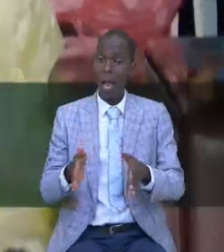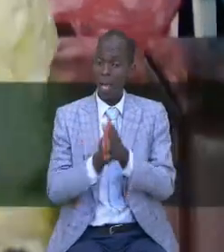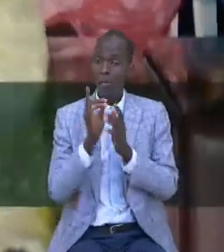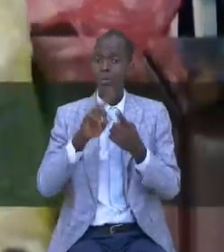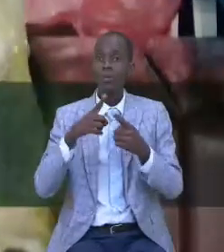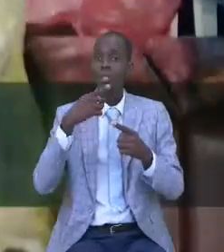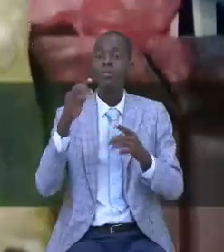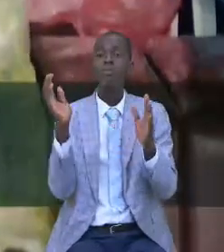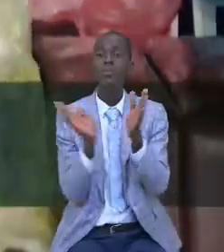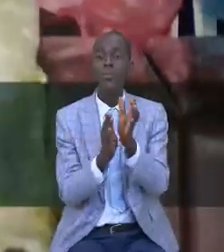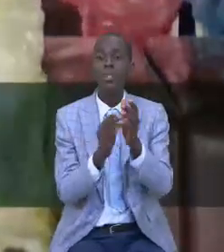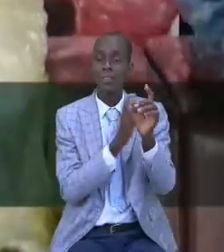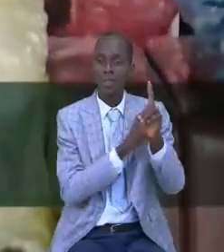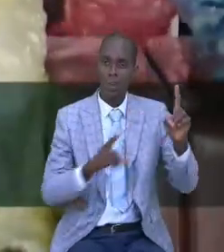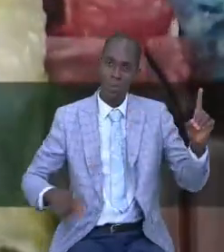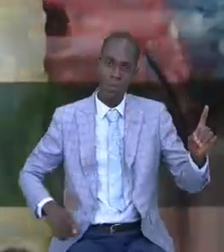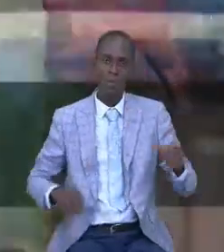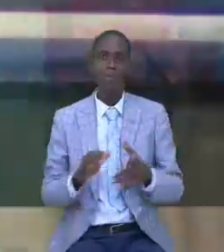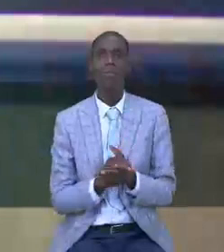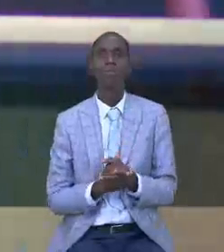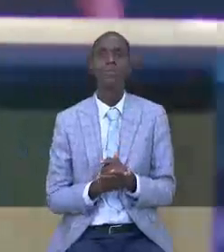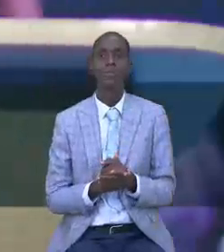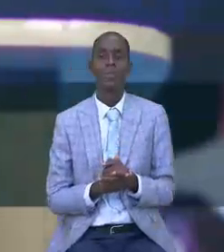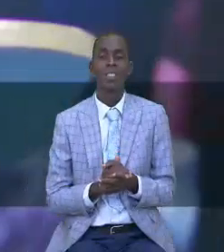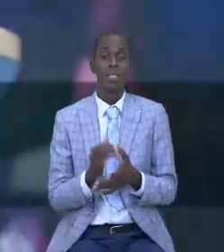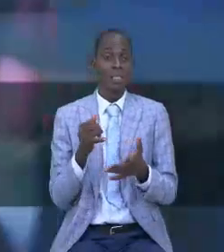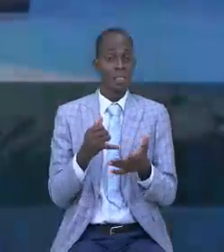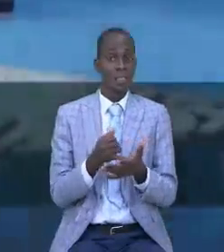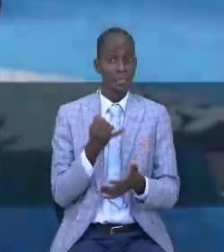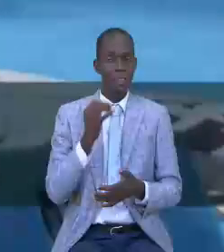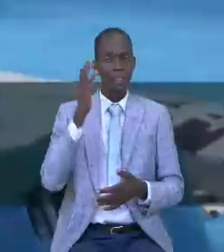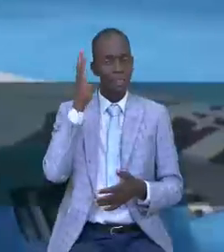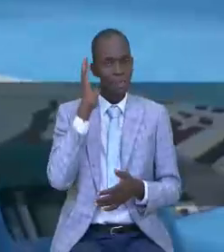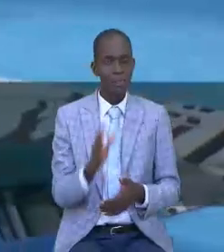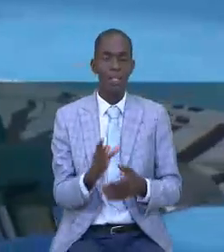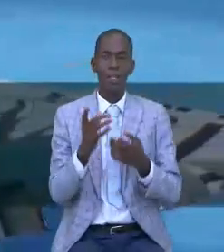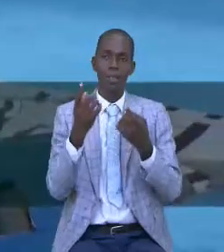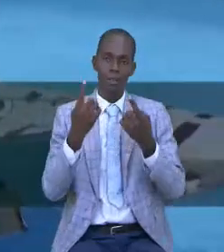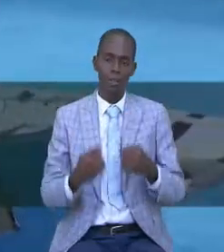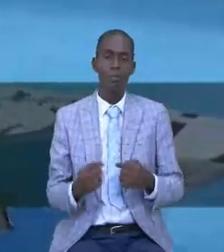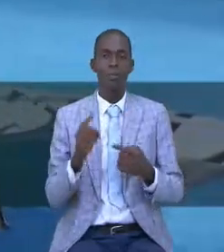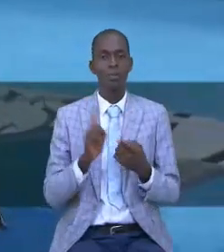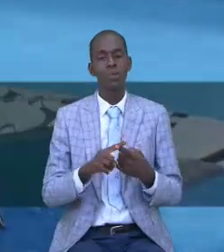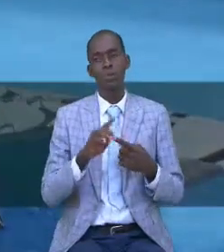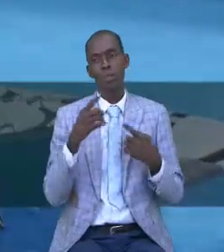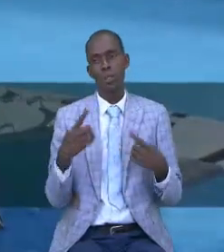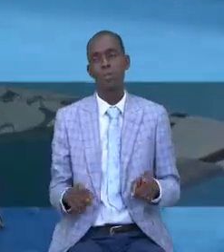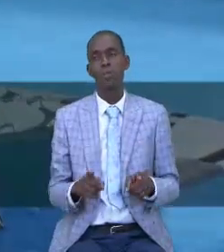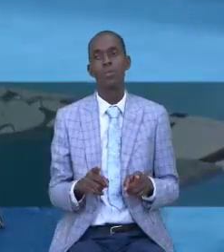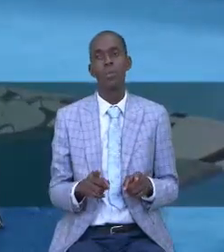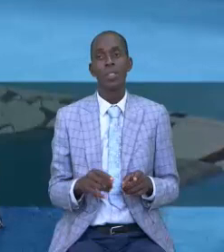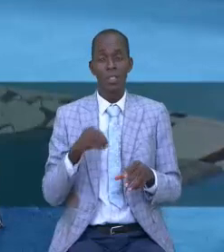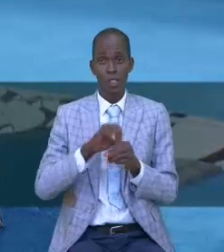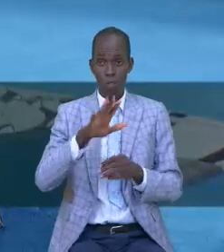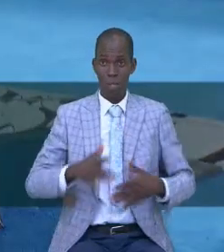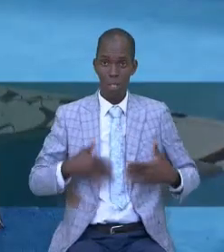Lord. It says, it shall come to pass. In your life,